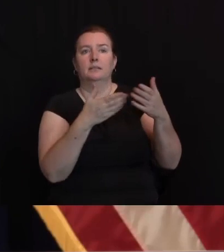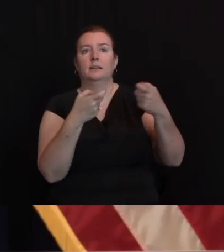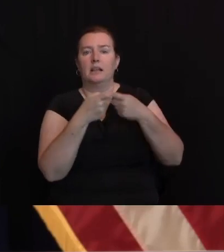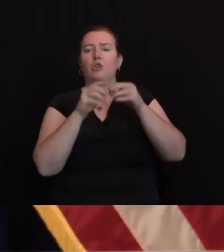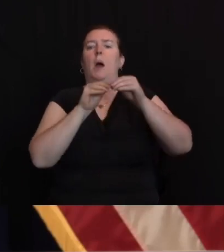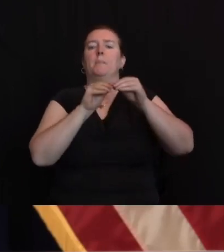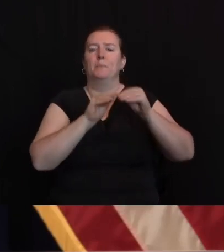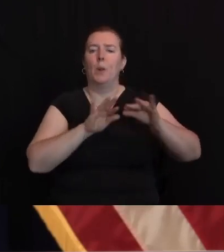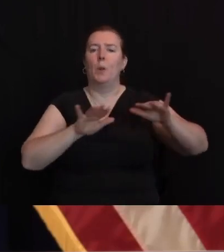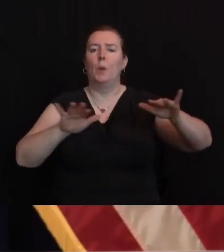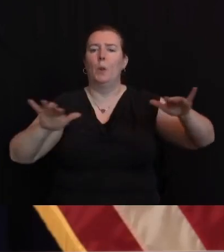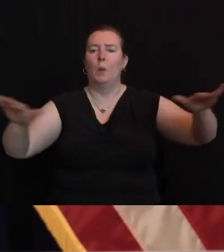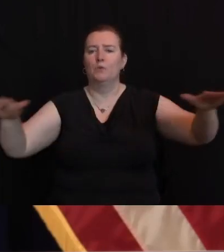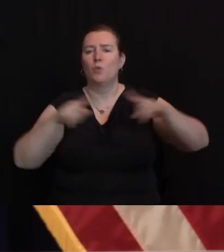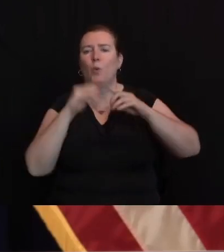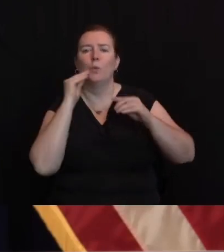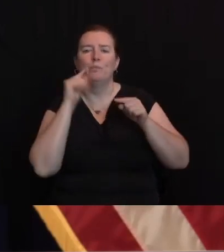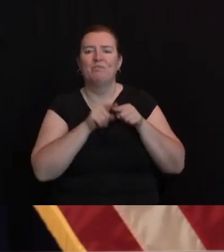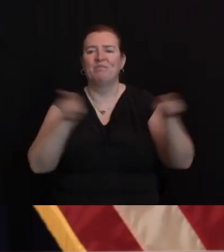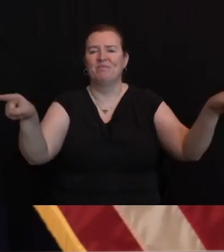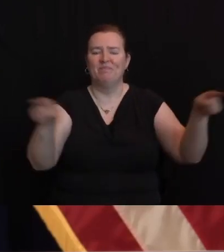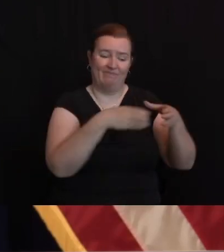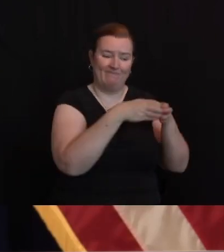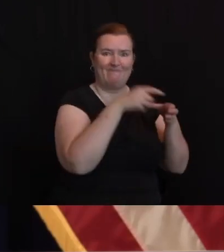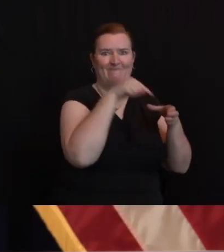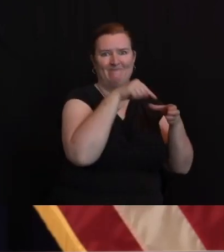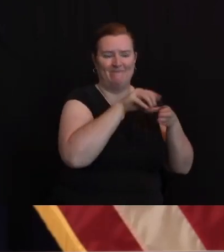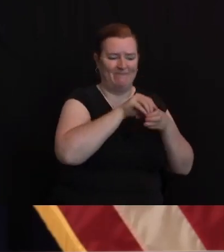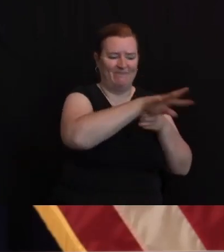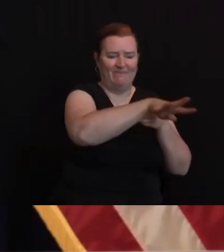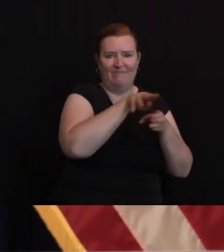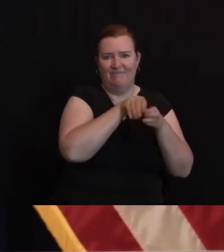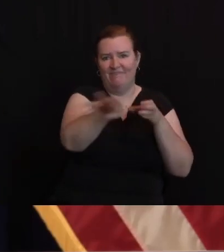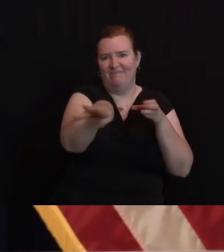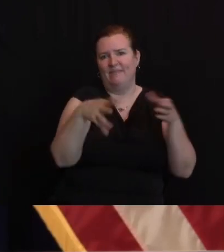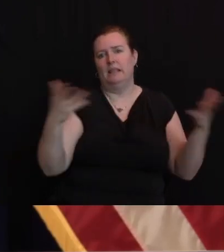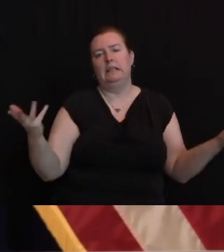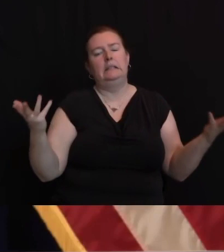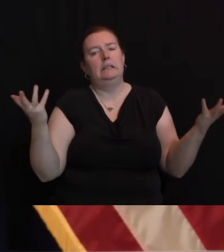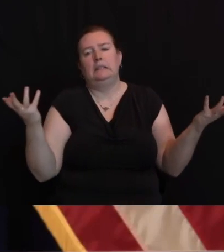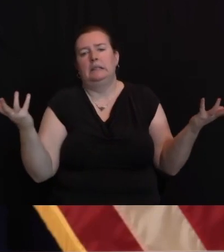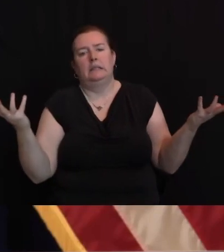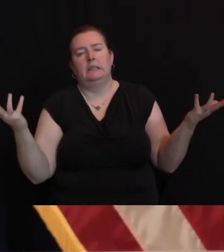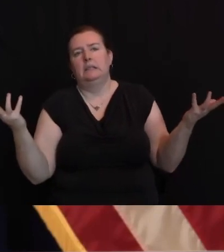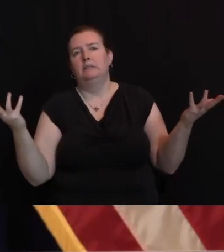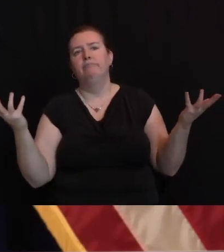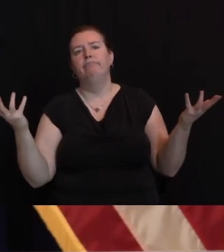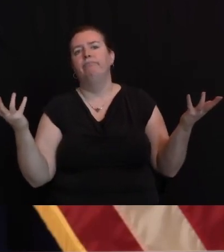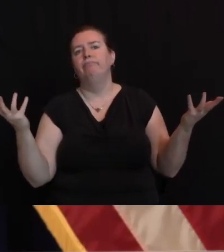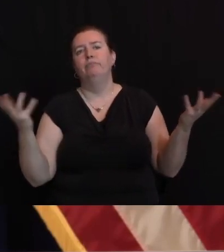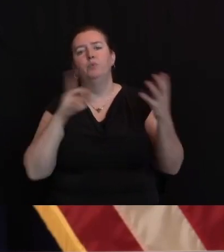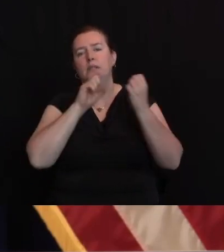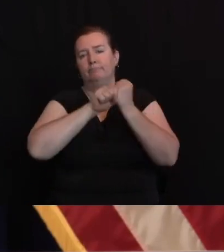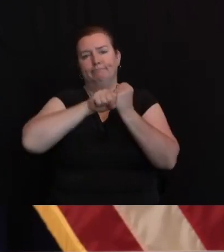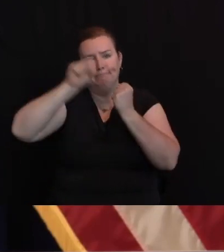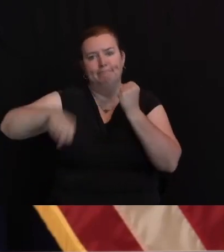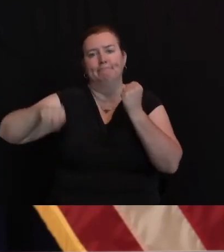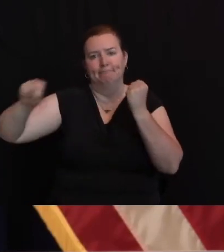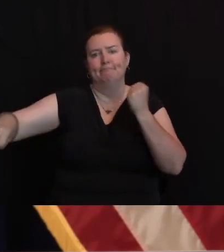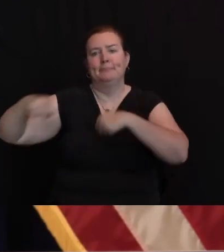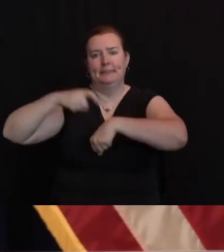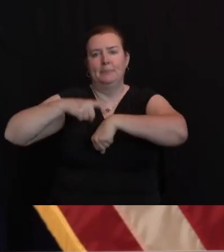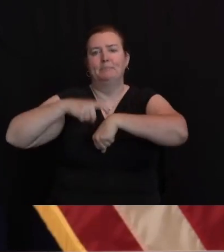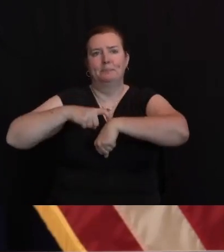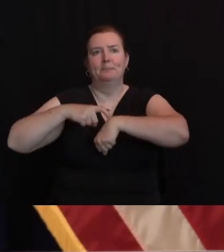your home and my home. So it's going to take a little bit of time. I've been assured by the utilities, and we've been in